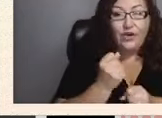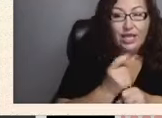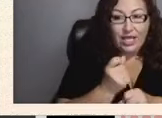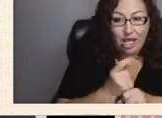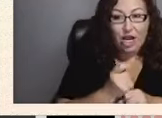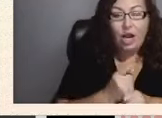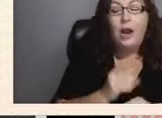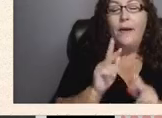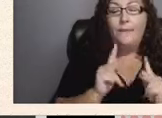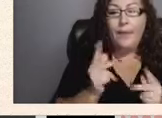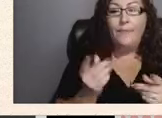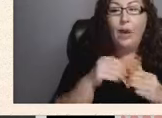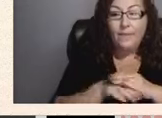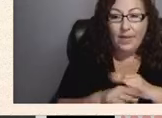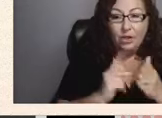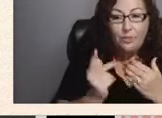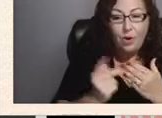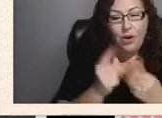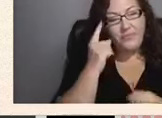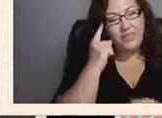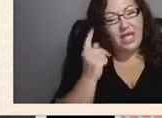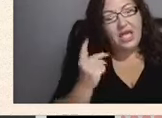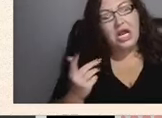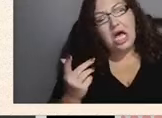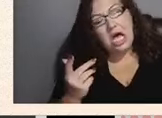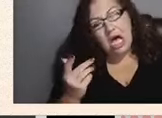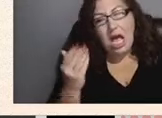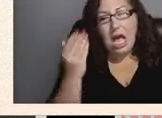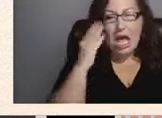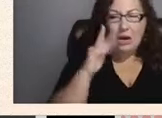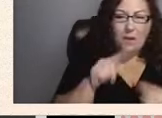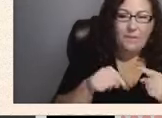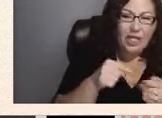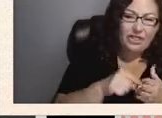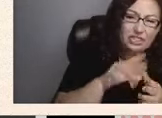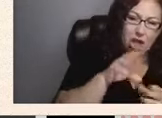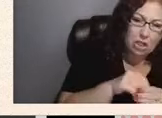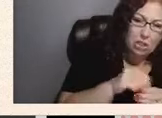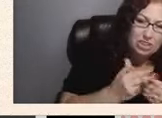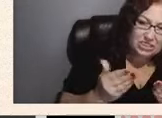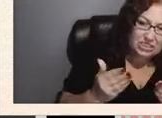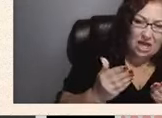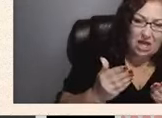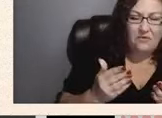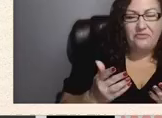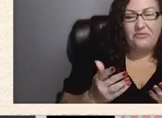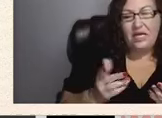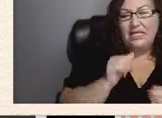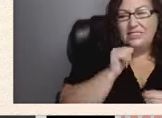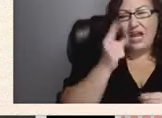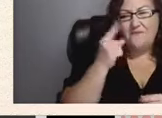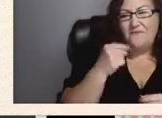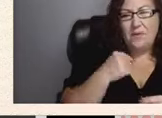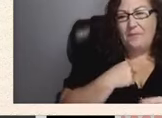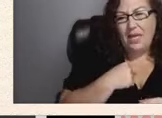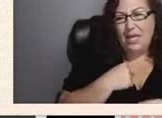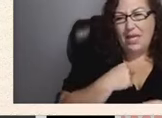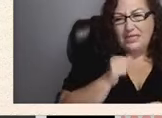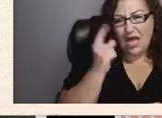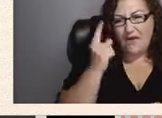into the program thinking, I don't know about this inclusion stuff. I don't, it's not for me. It's not for my